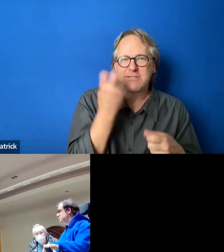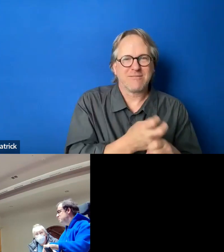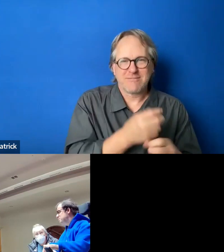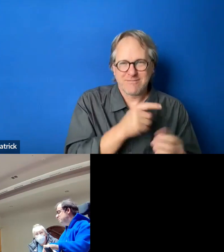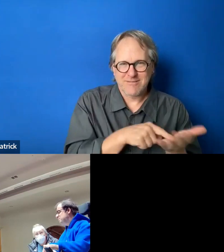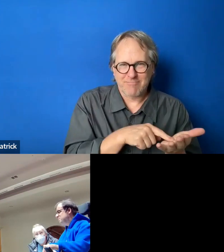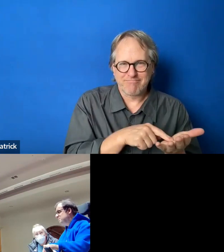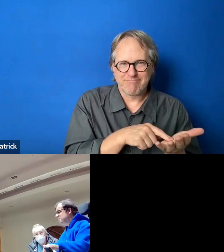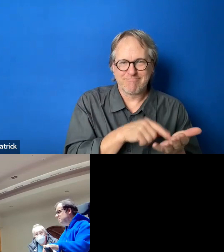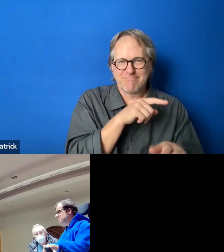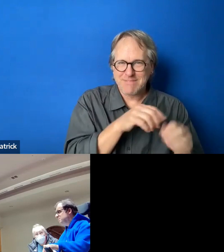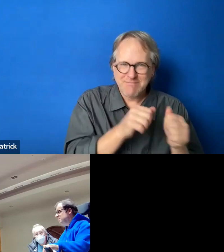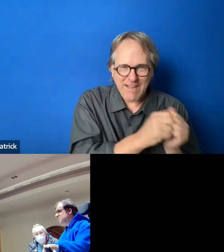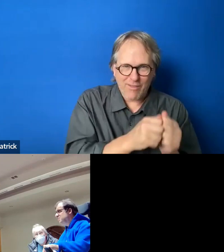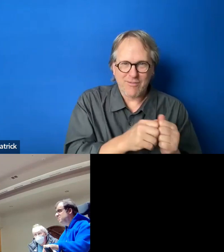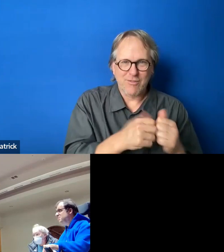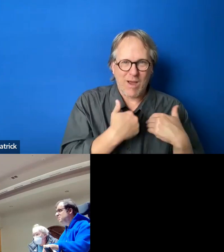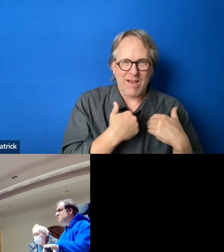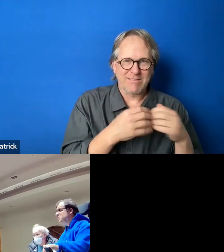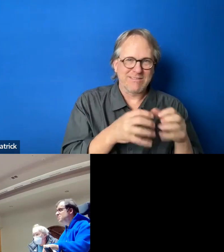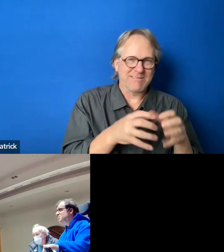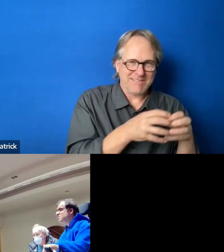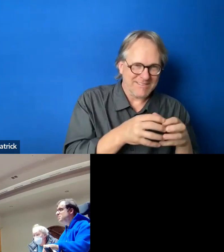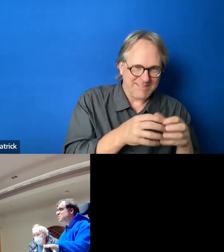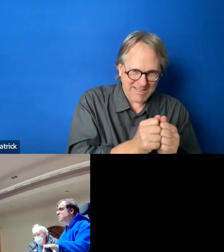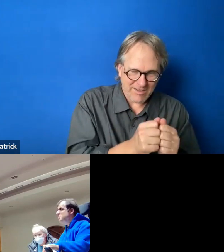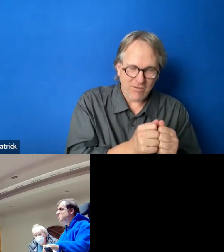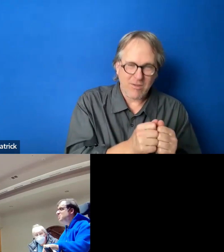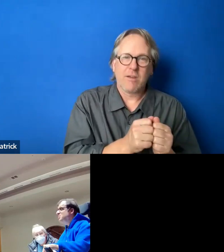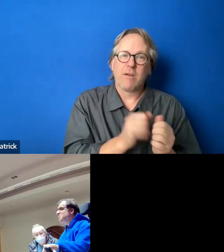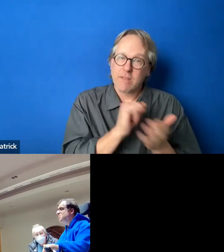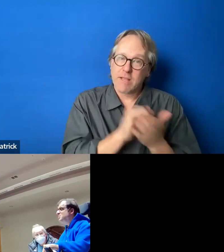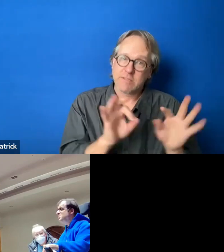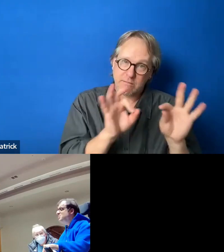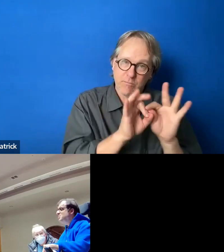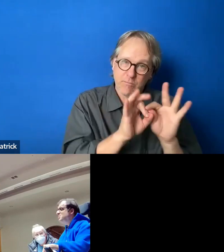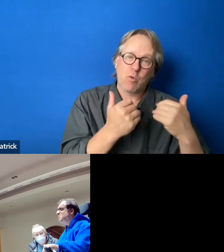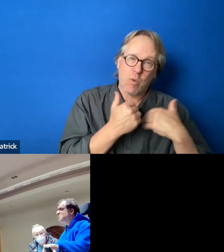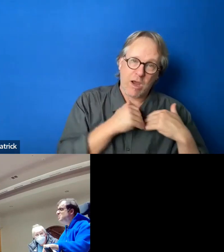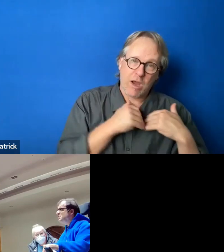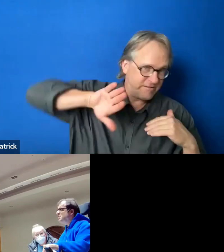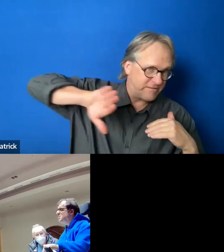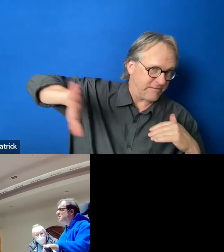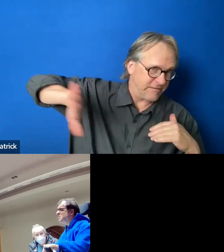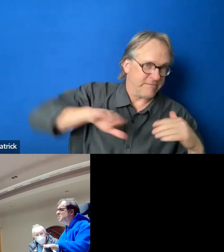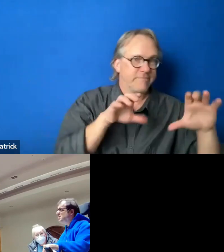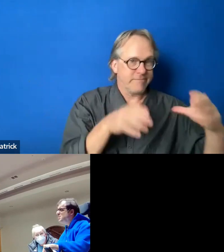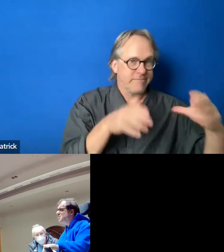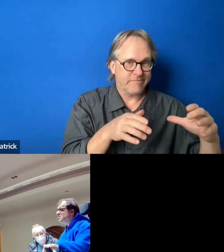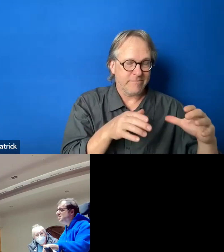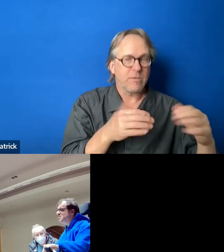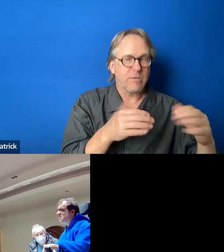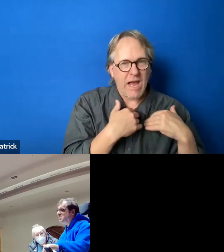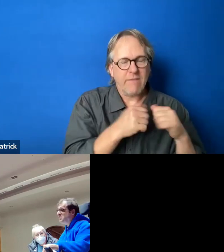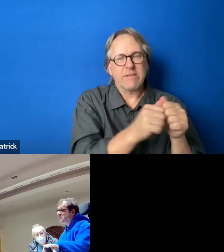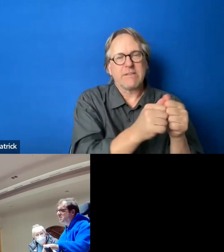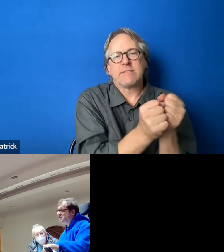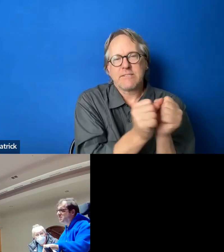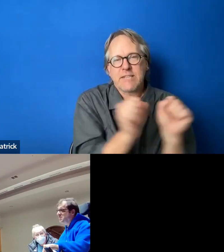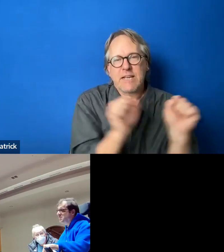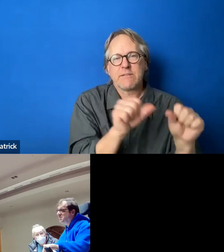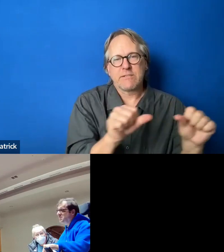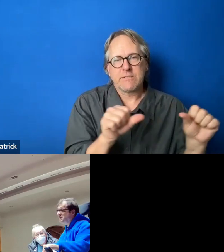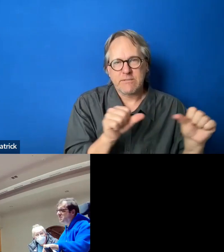and to build community. But it is important sometimes, at least for some of us, to have those spaces where there